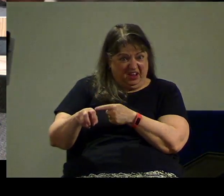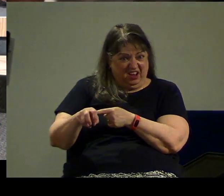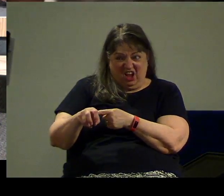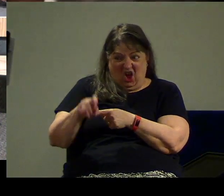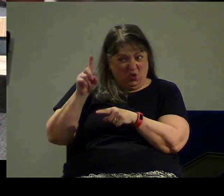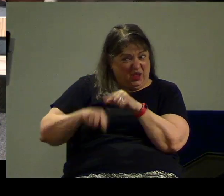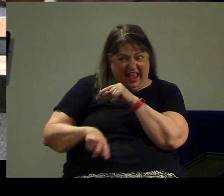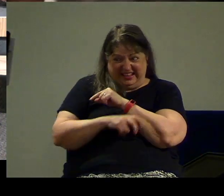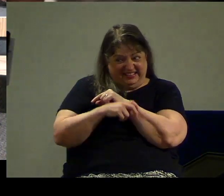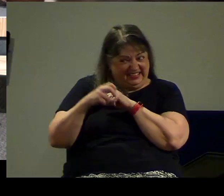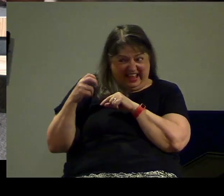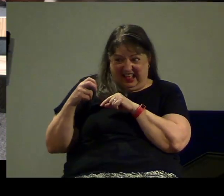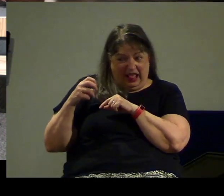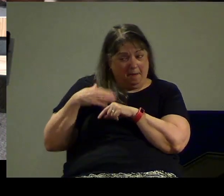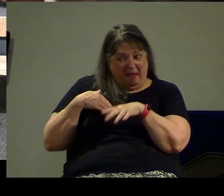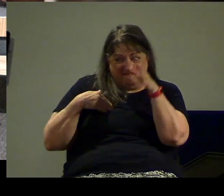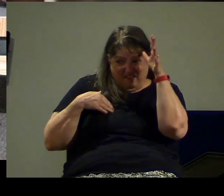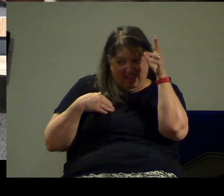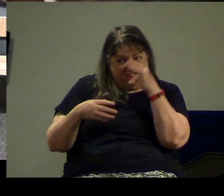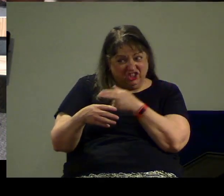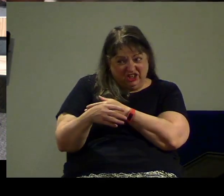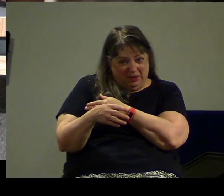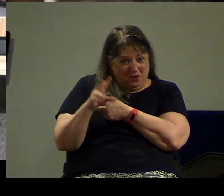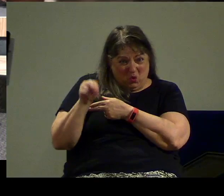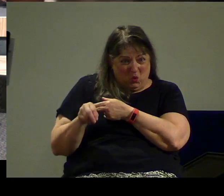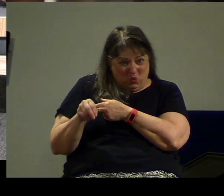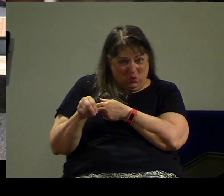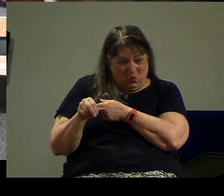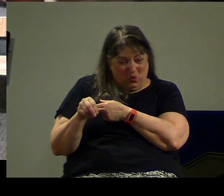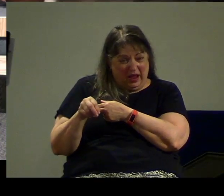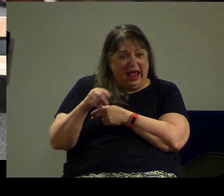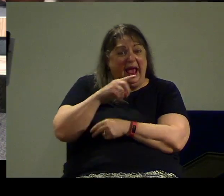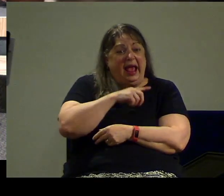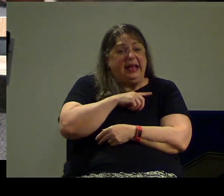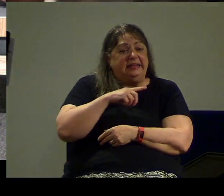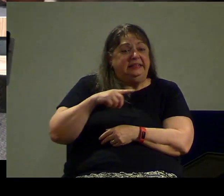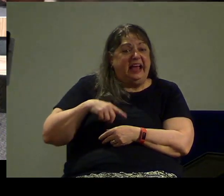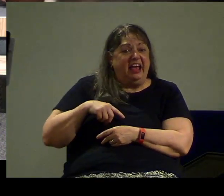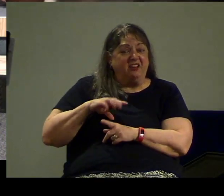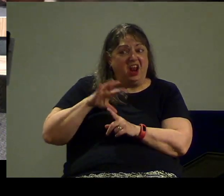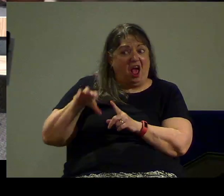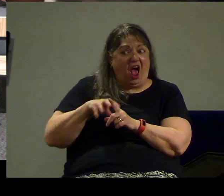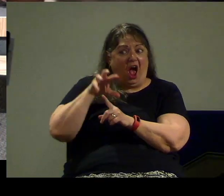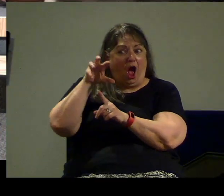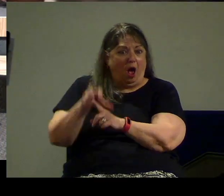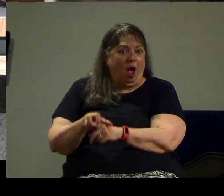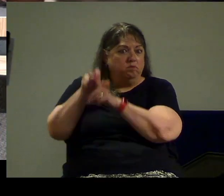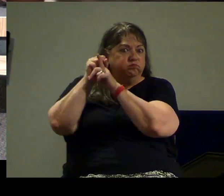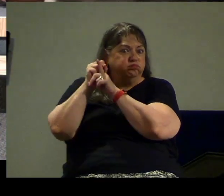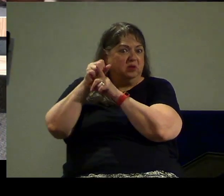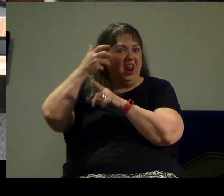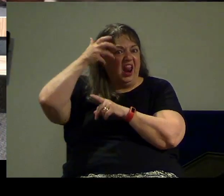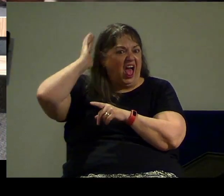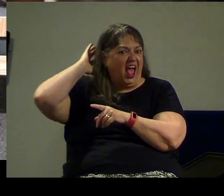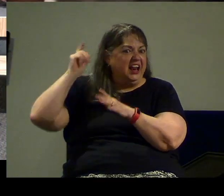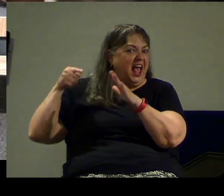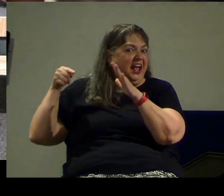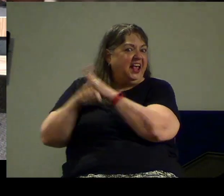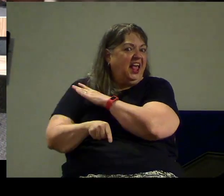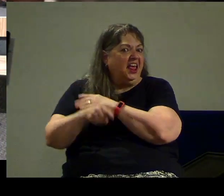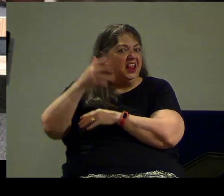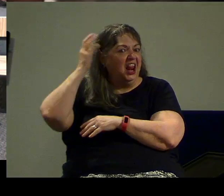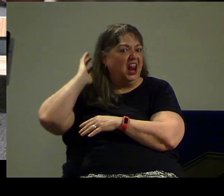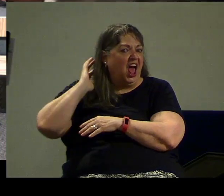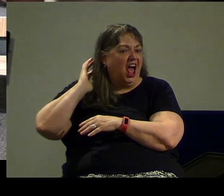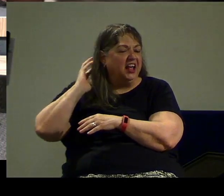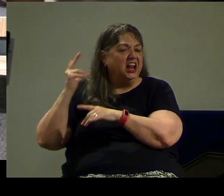You cannot have my father's sheep. And David, the Bible says, went after the lion, slew the lion, took the